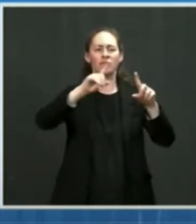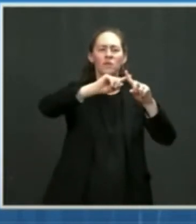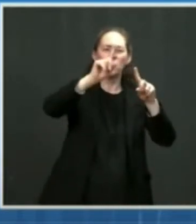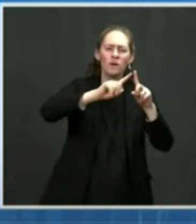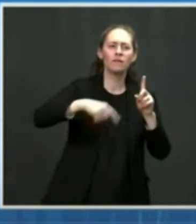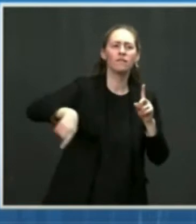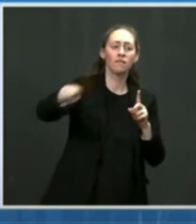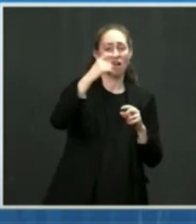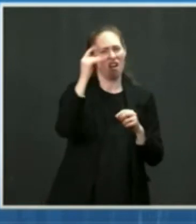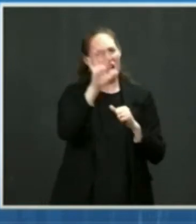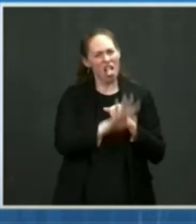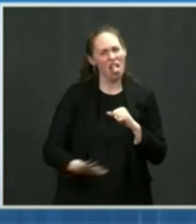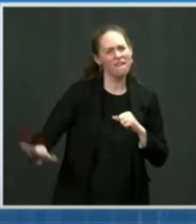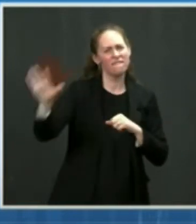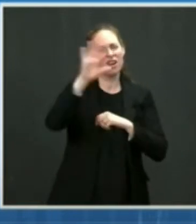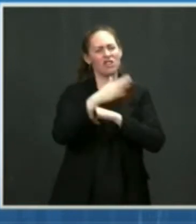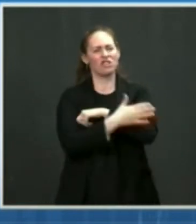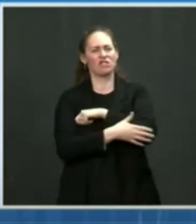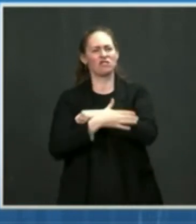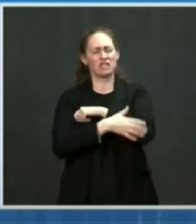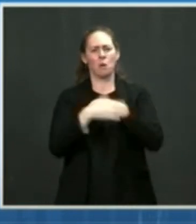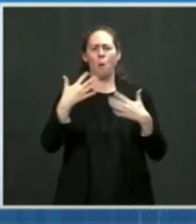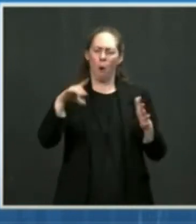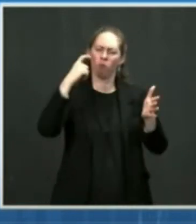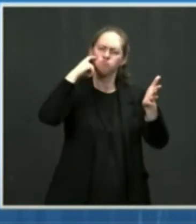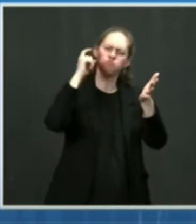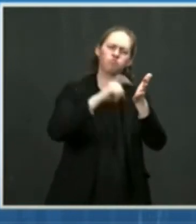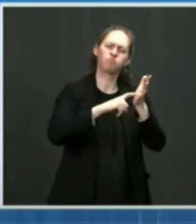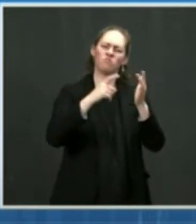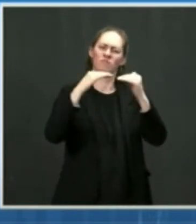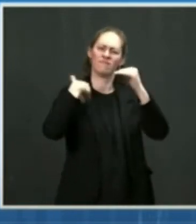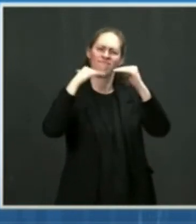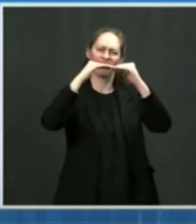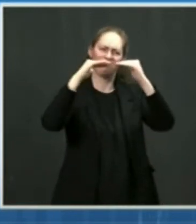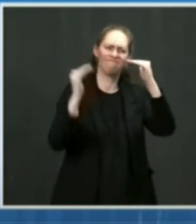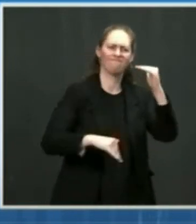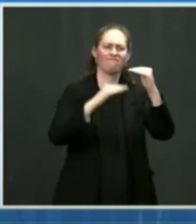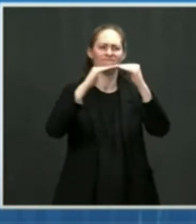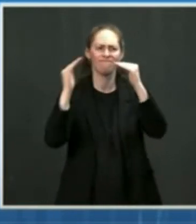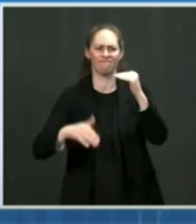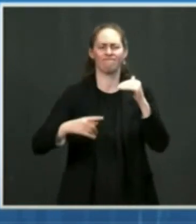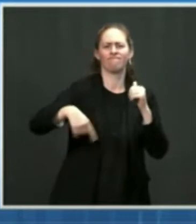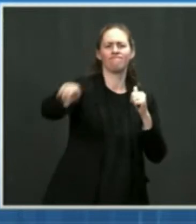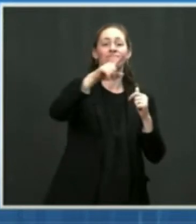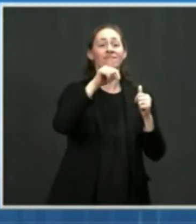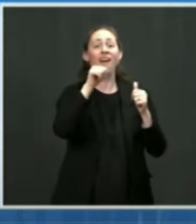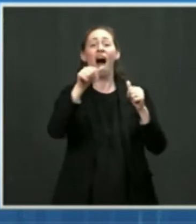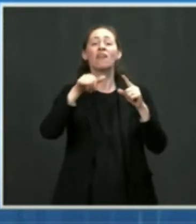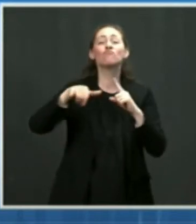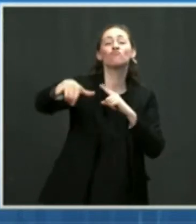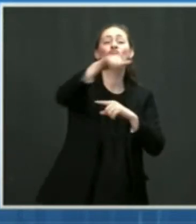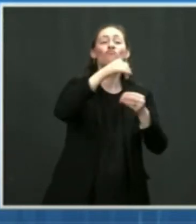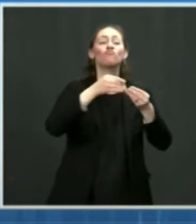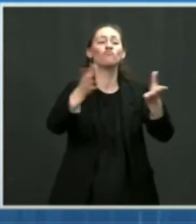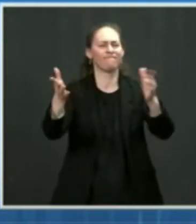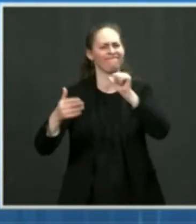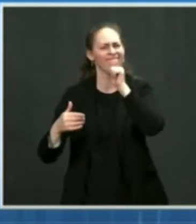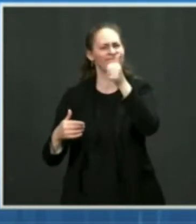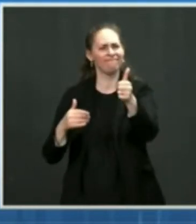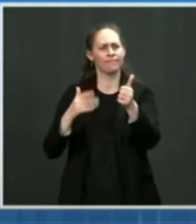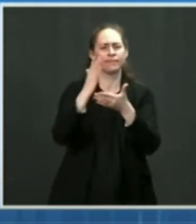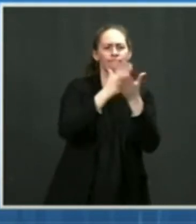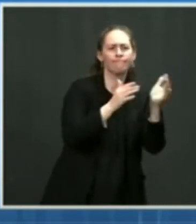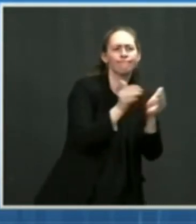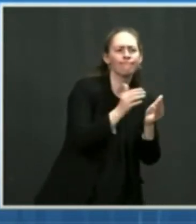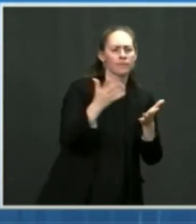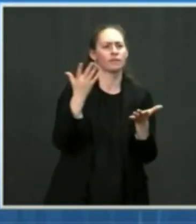acknowledge the disparities that exist and commit to an equitable distribution of vaccines, particularly to those communities that have been hardest